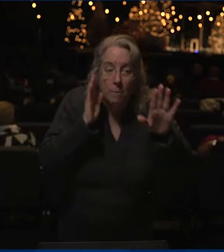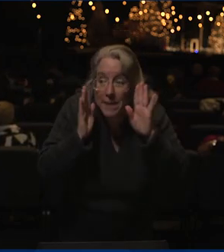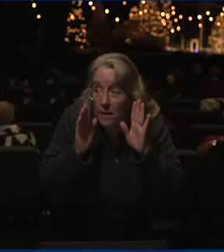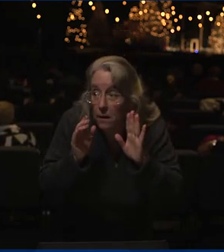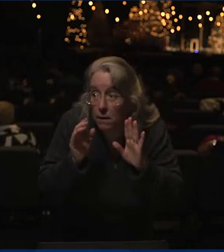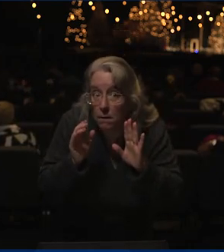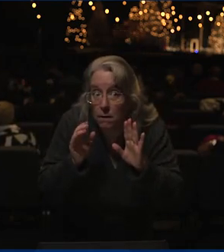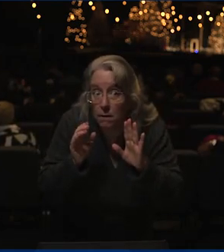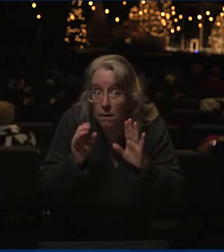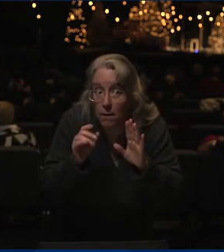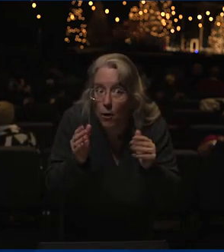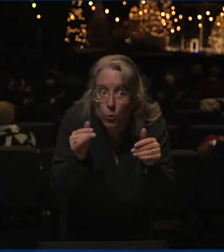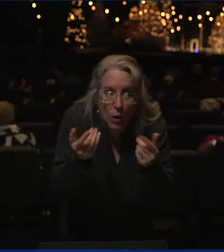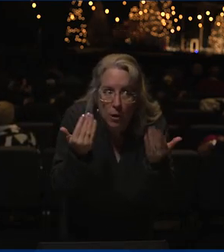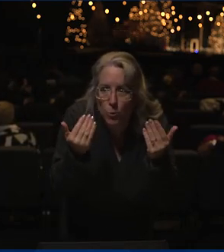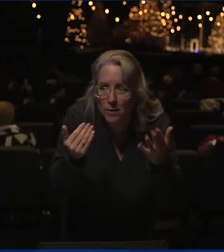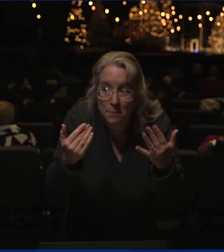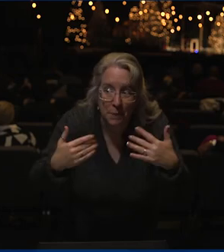are you leaning in?